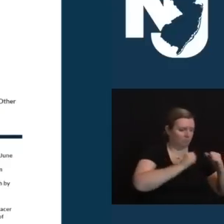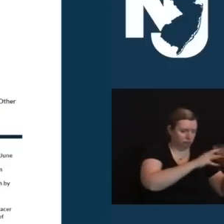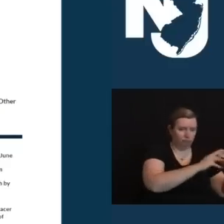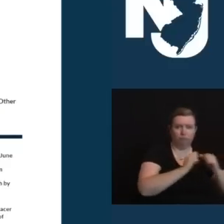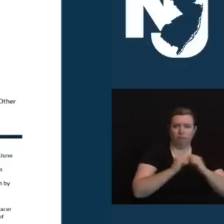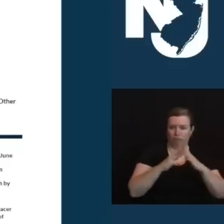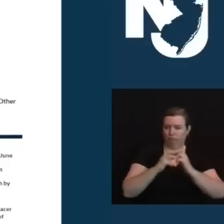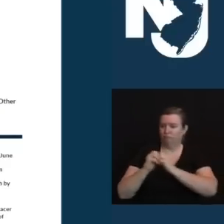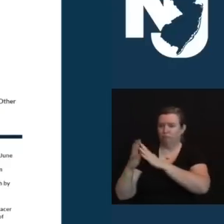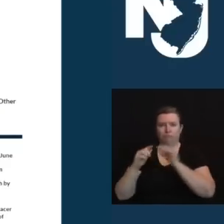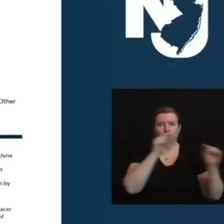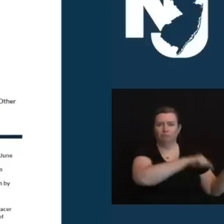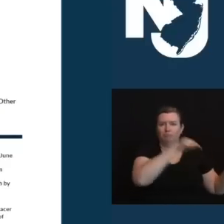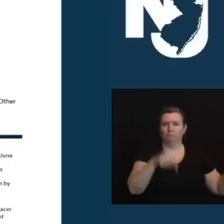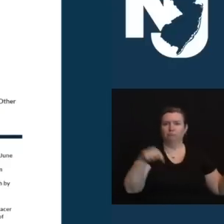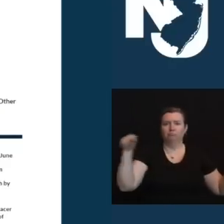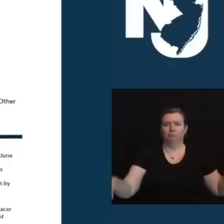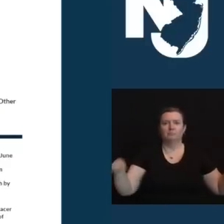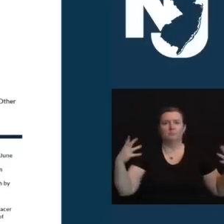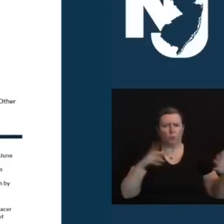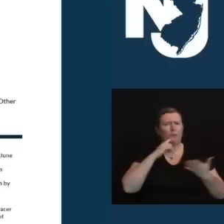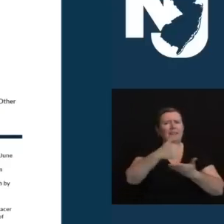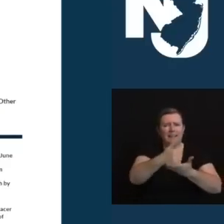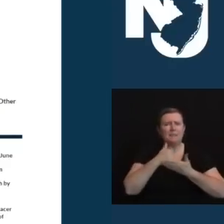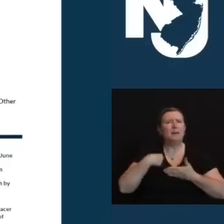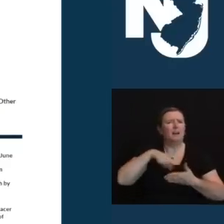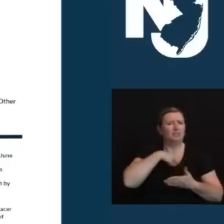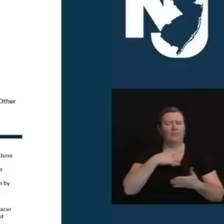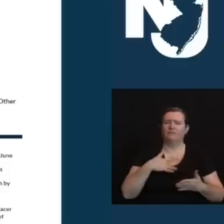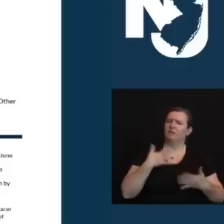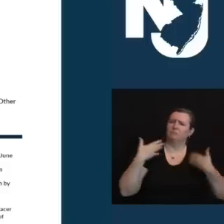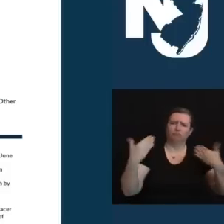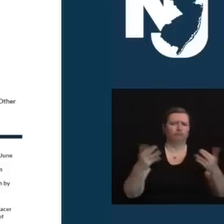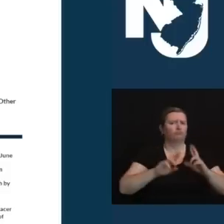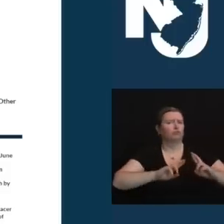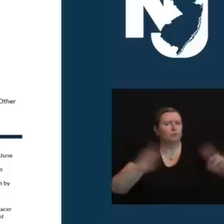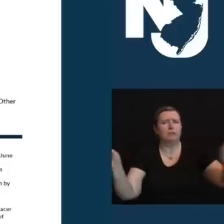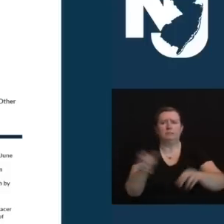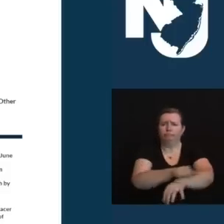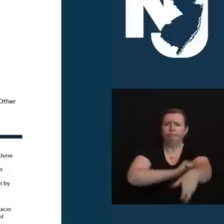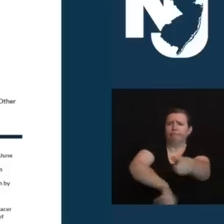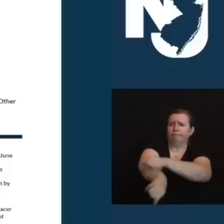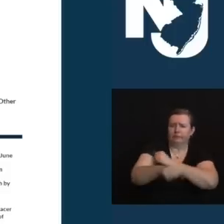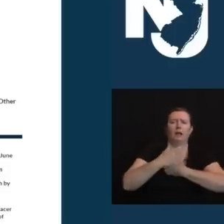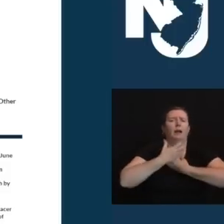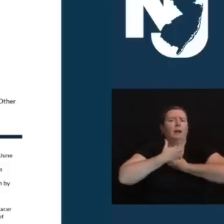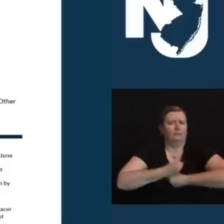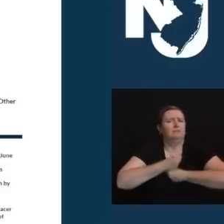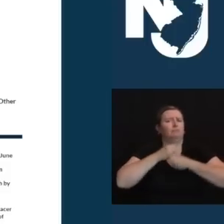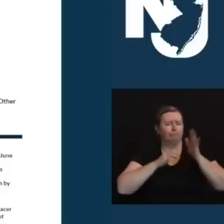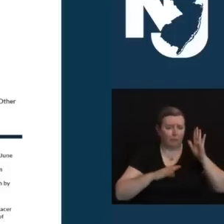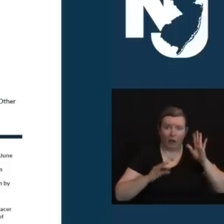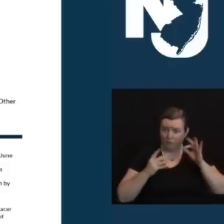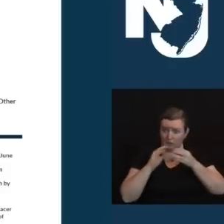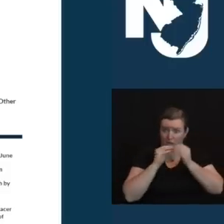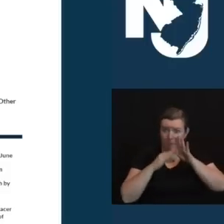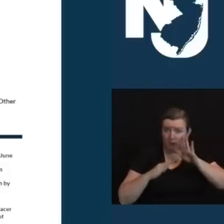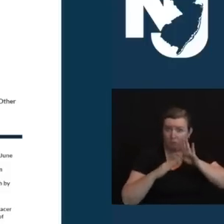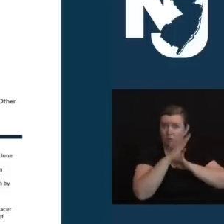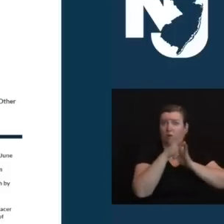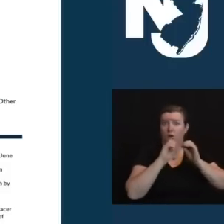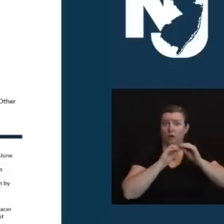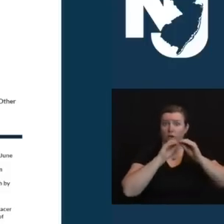we hope that that is a huge boost in confidence for folks to be able to get back out there and engage in society and